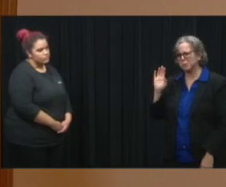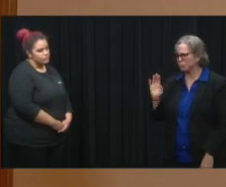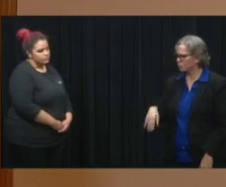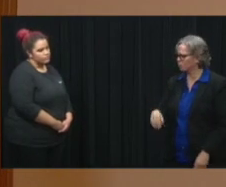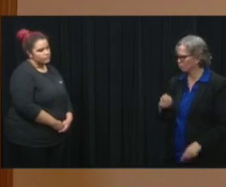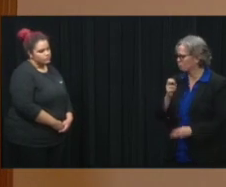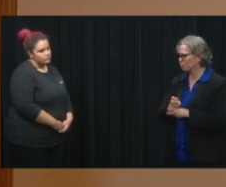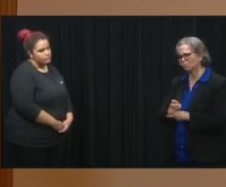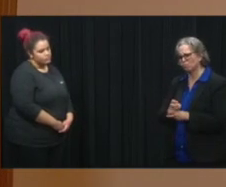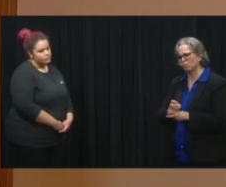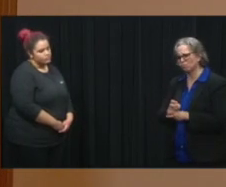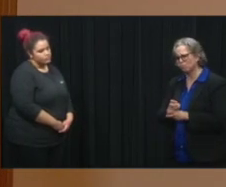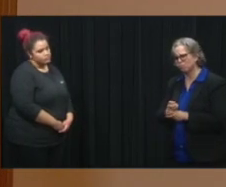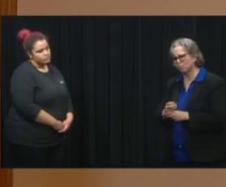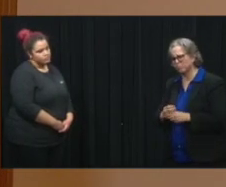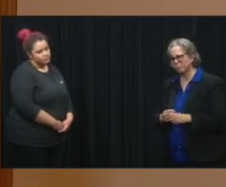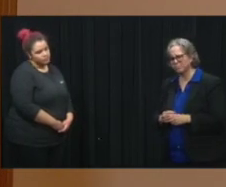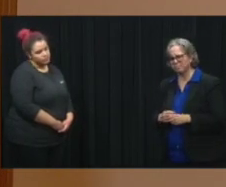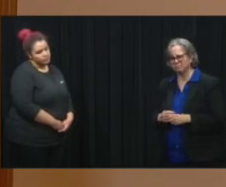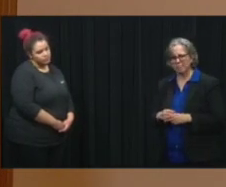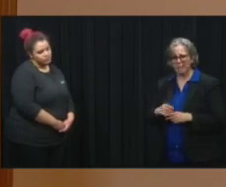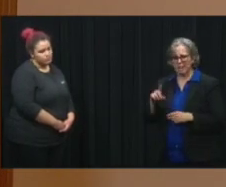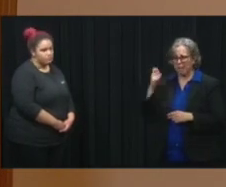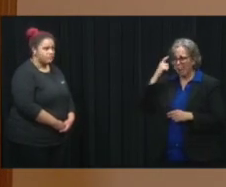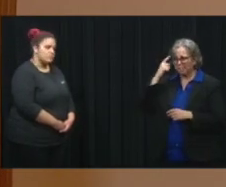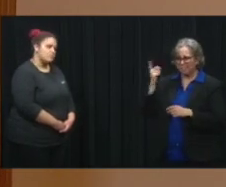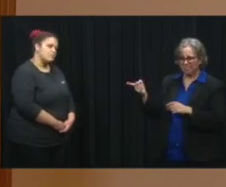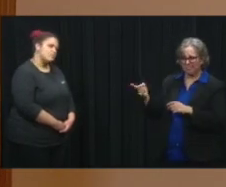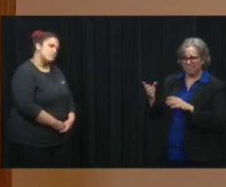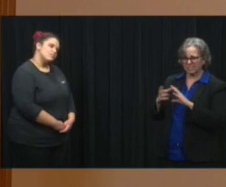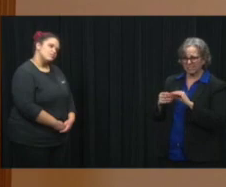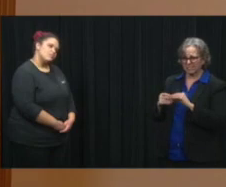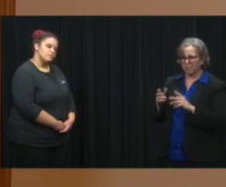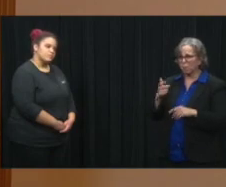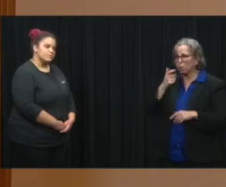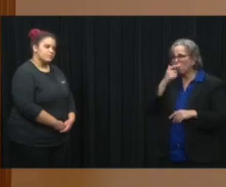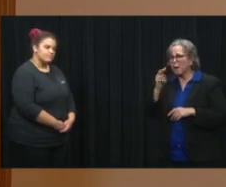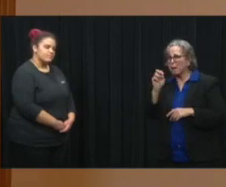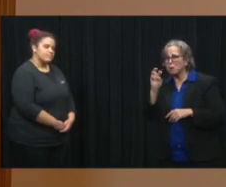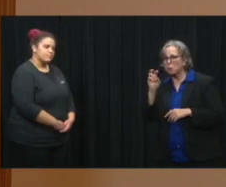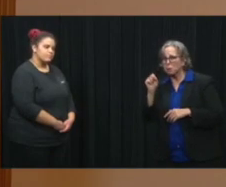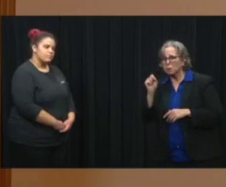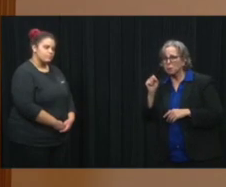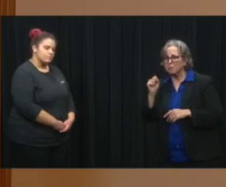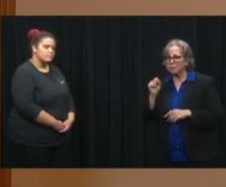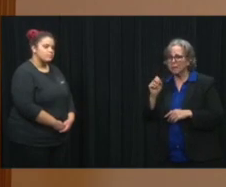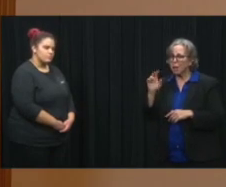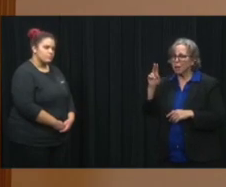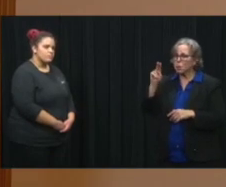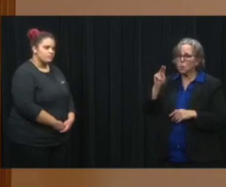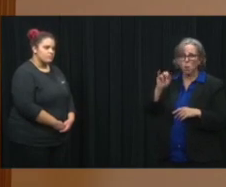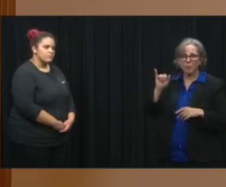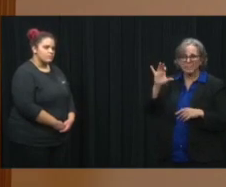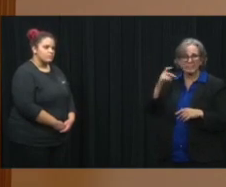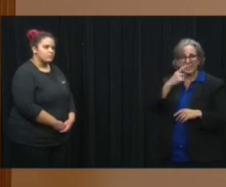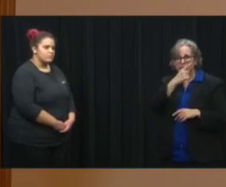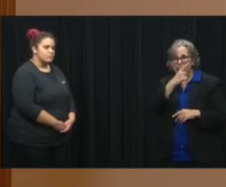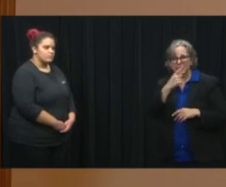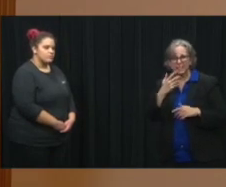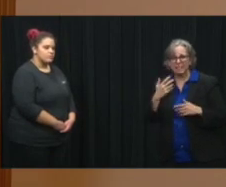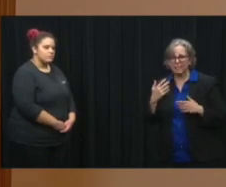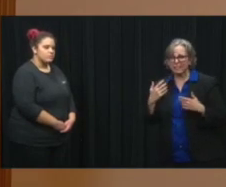just as the governor said, watch what is happening in New York City now. I had the privilege of working in New York City